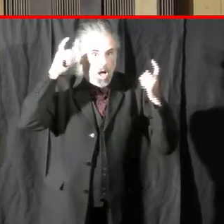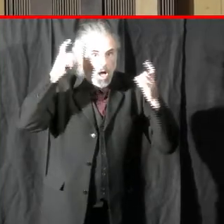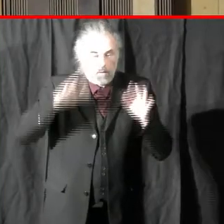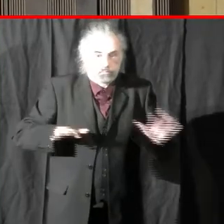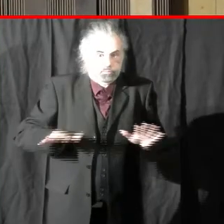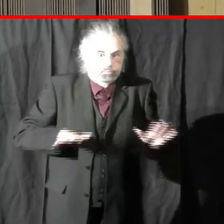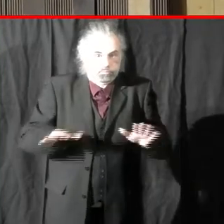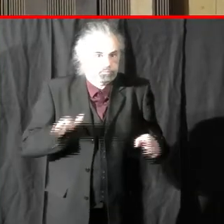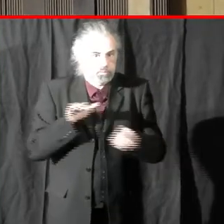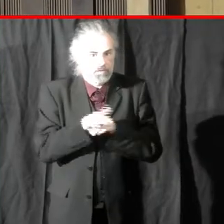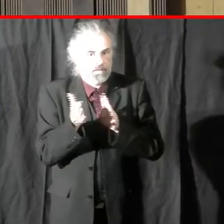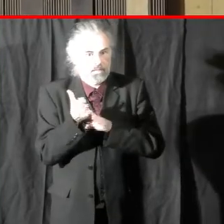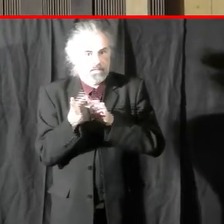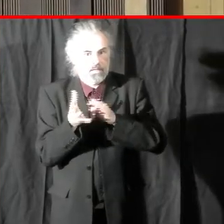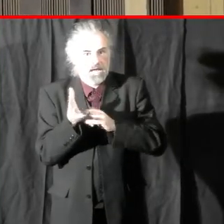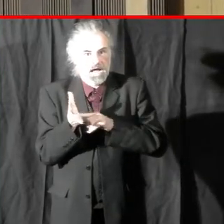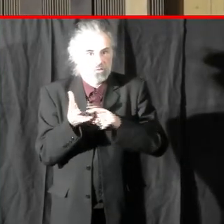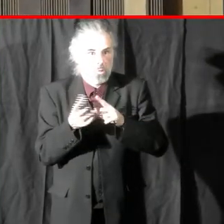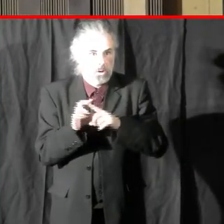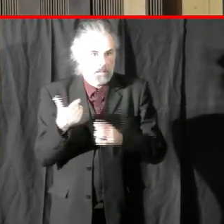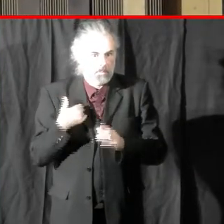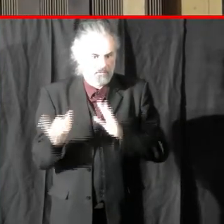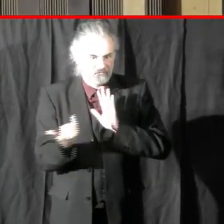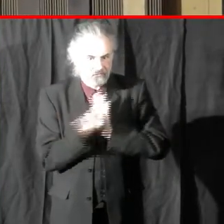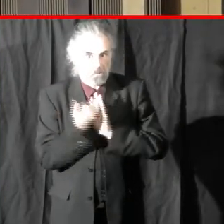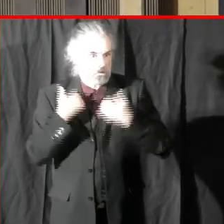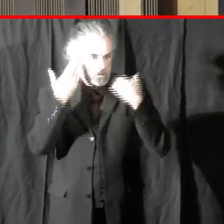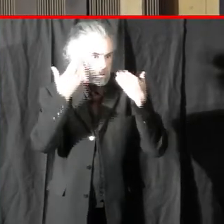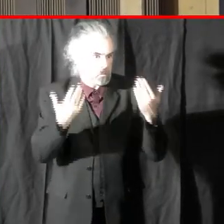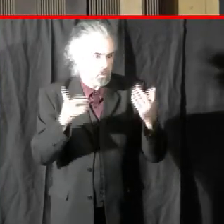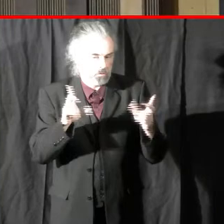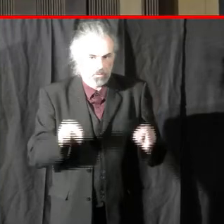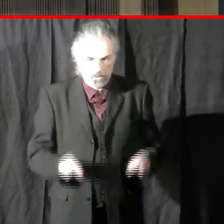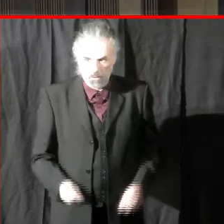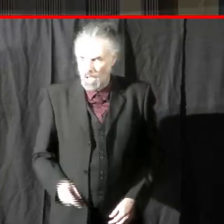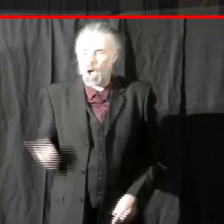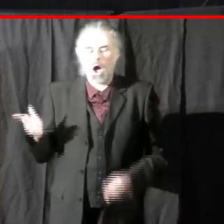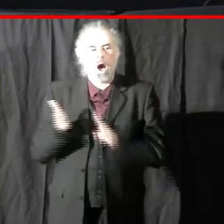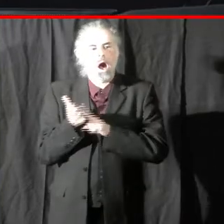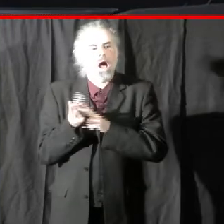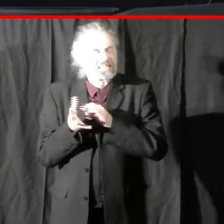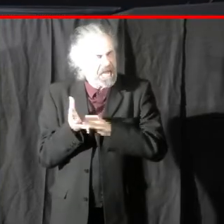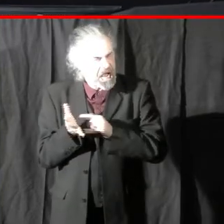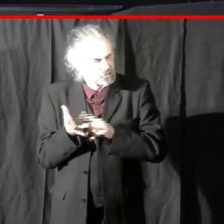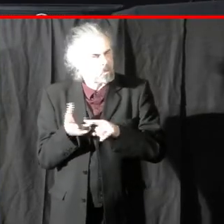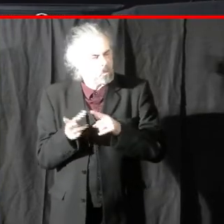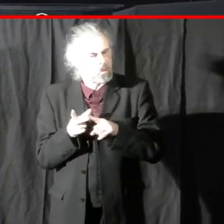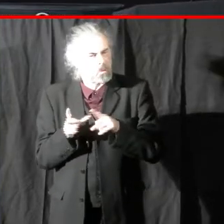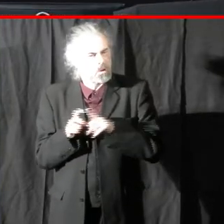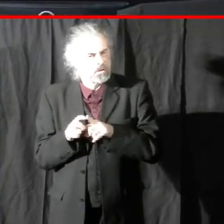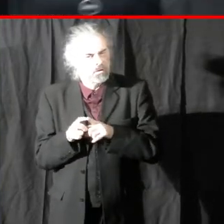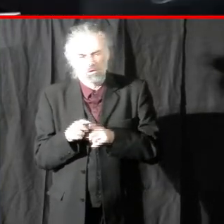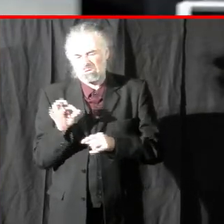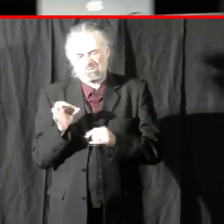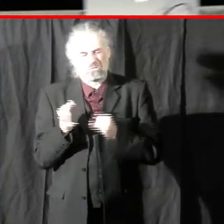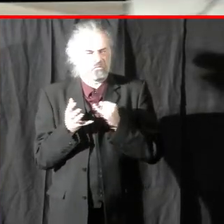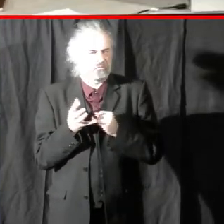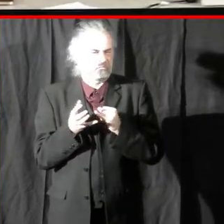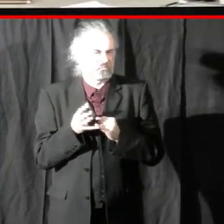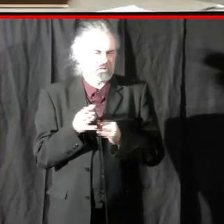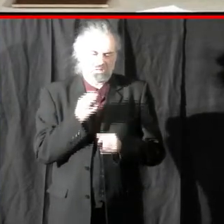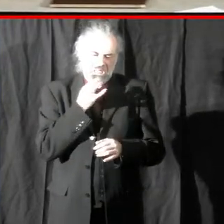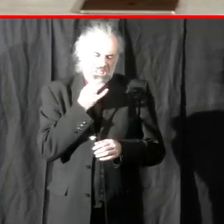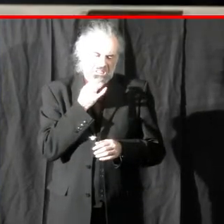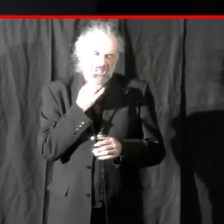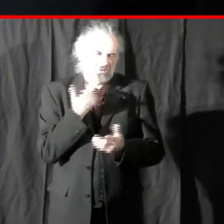this is my fault, and I don't know what to do. Nastoids? They're onto nastoids. But there's only a very small chance it could be